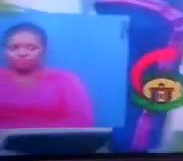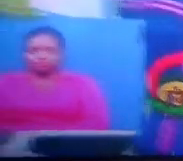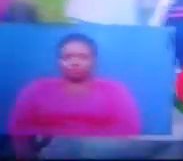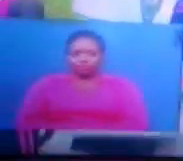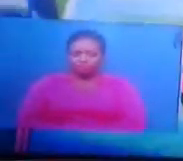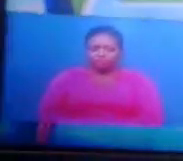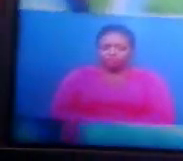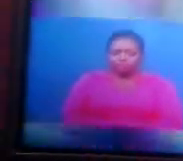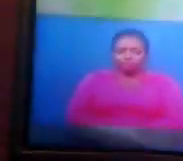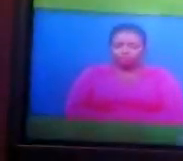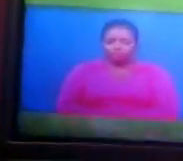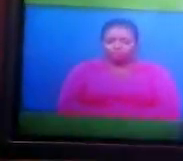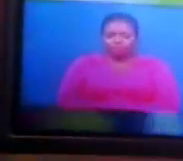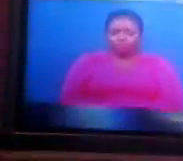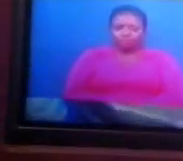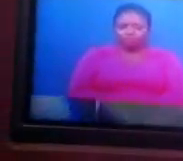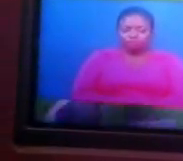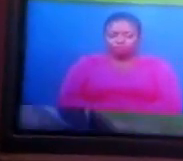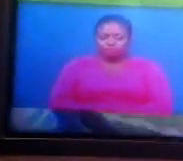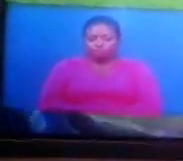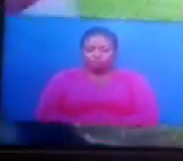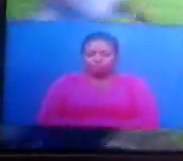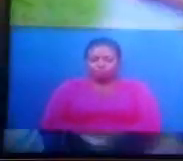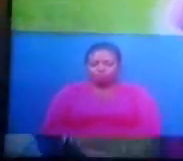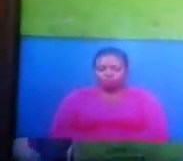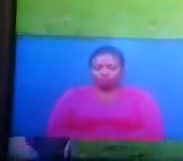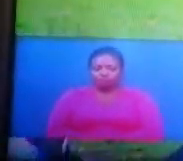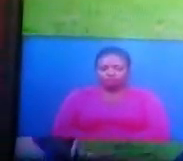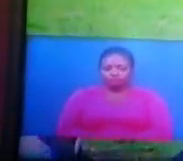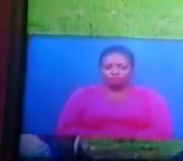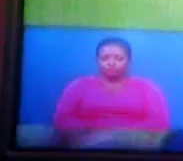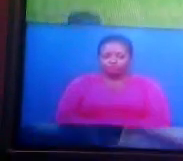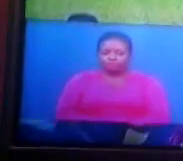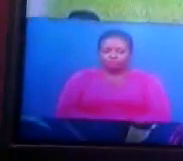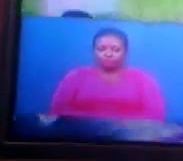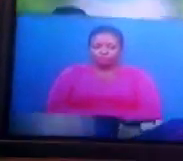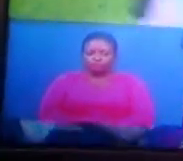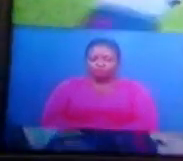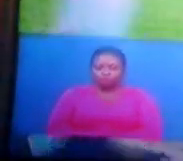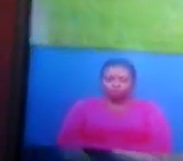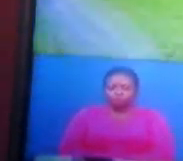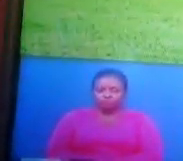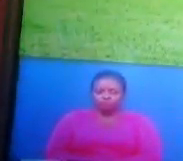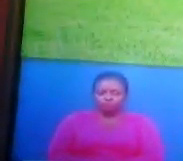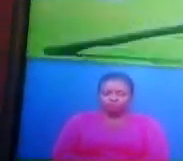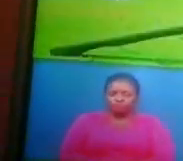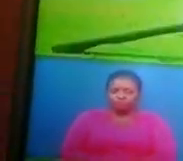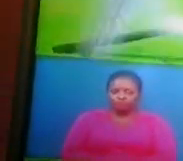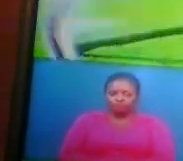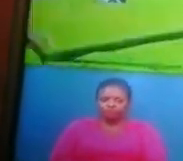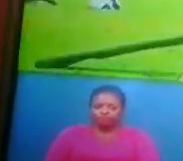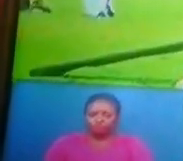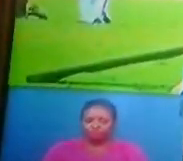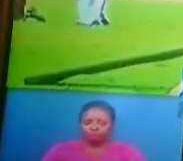Coursework. Okay, so when you said coursework, I was looking out for where the horses were. But I'm not seeing horses. I'm seeing men jump